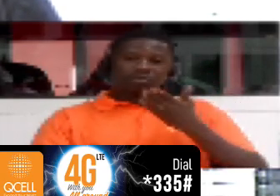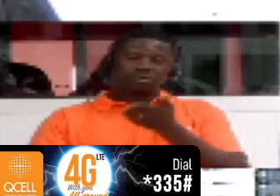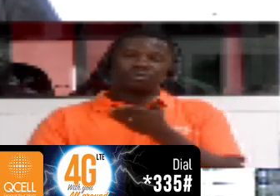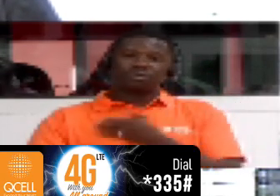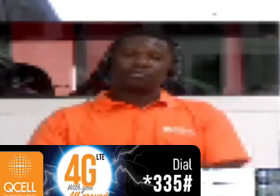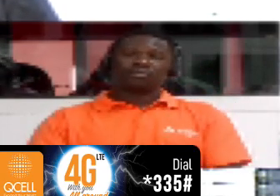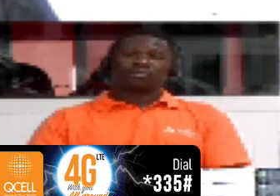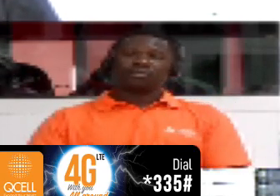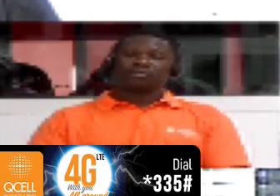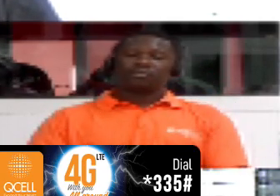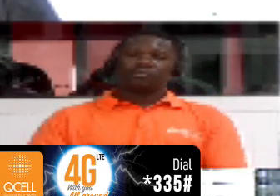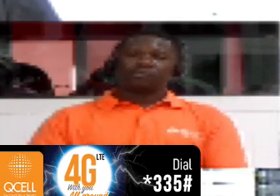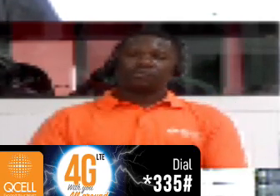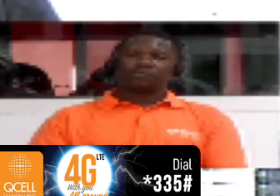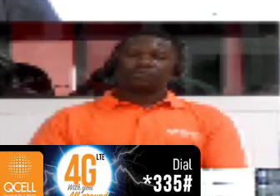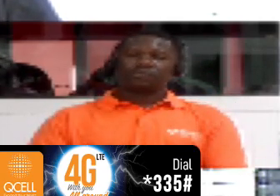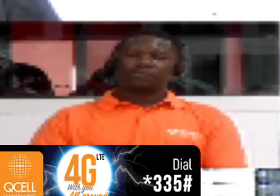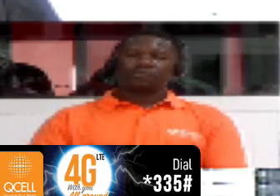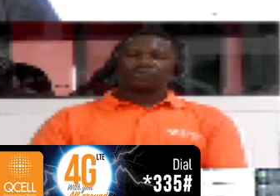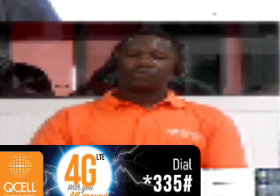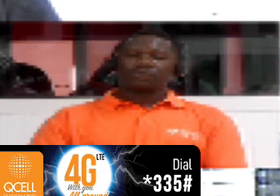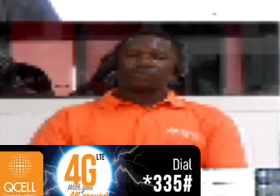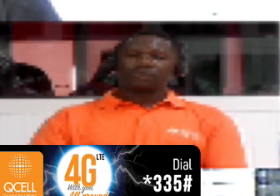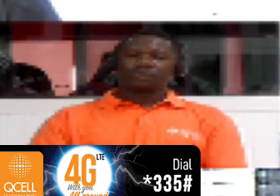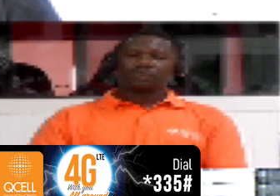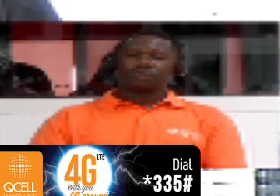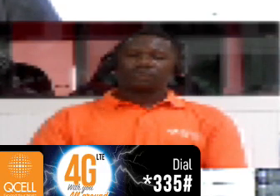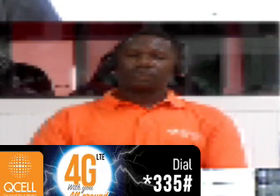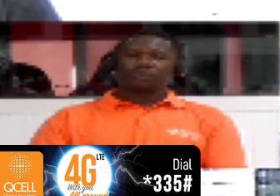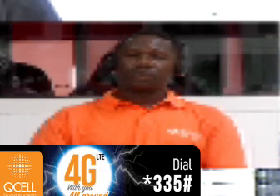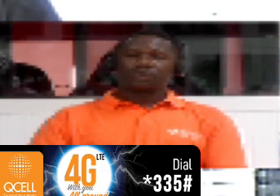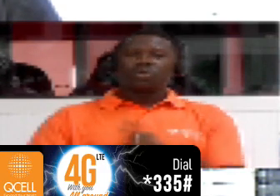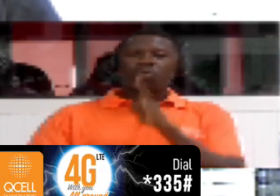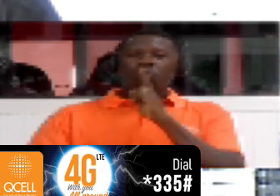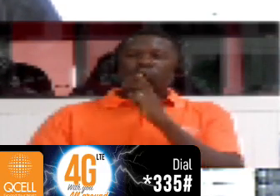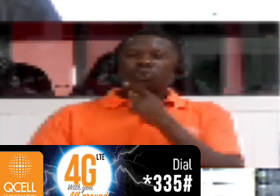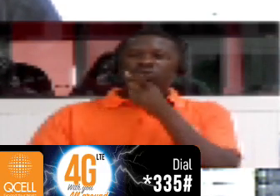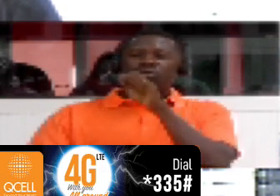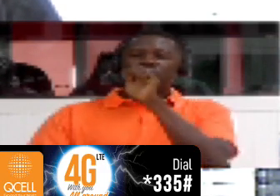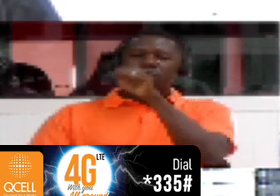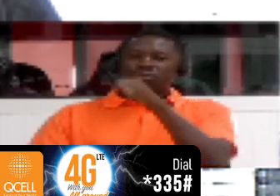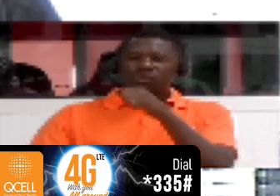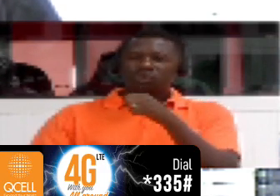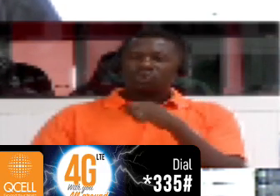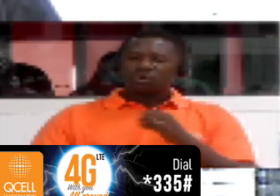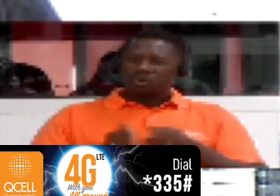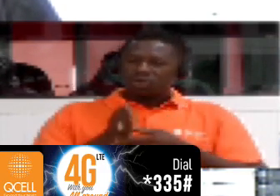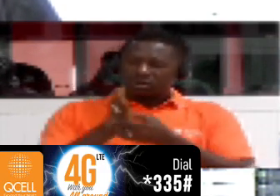And who was your commanding officer at the state guard? Akotumo state guards.